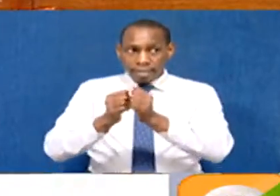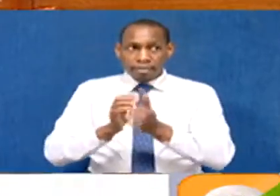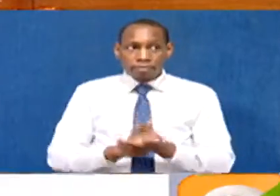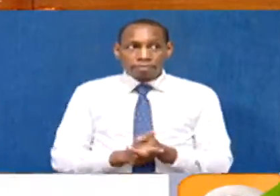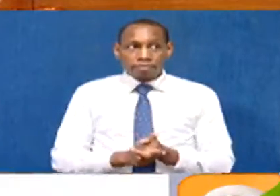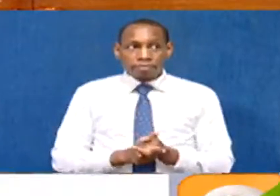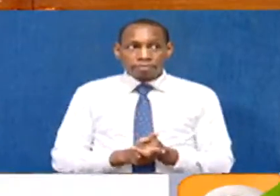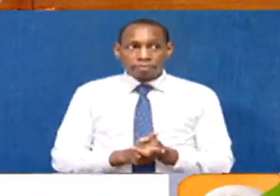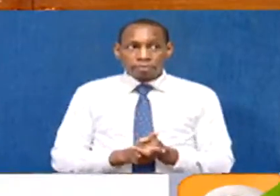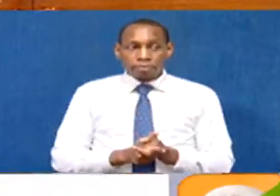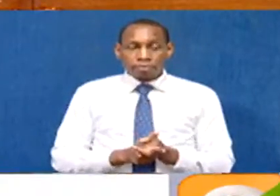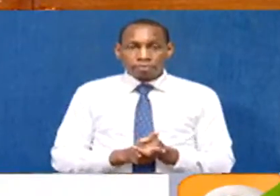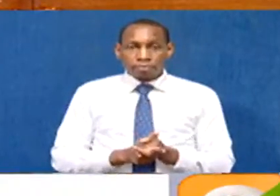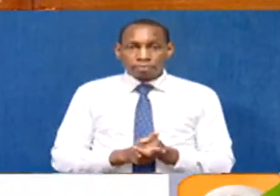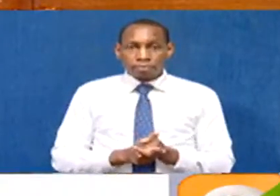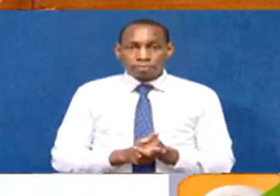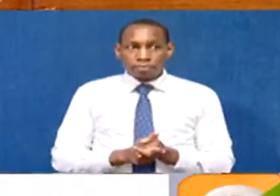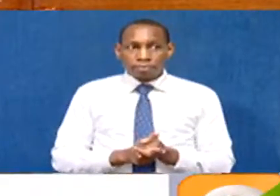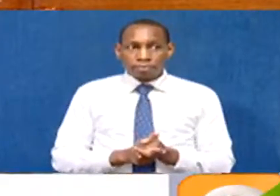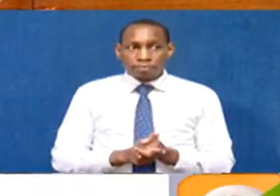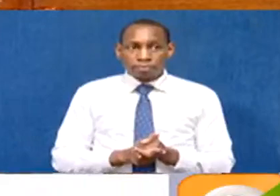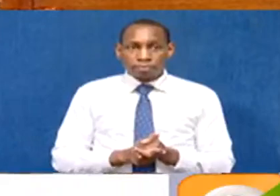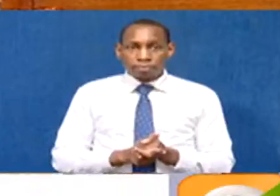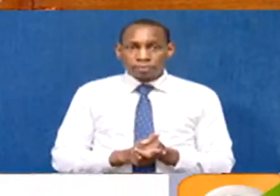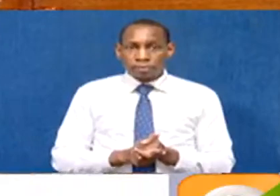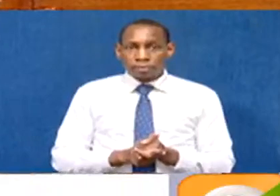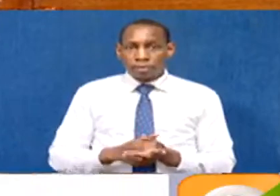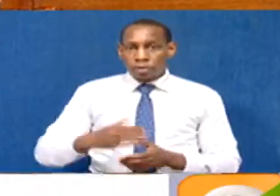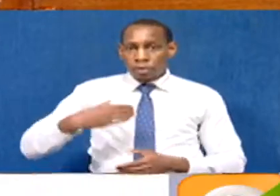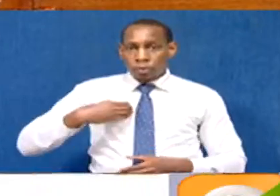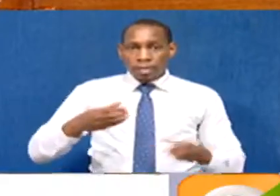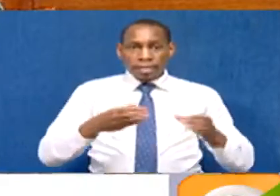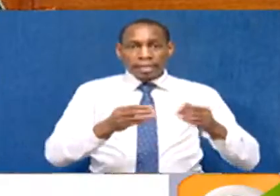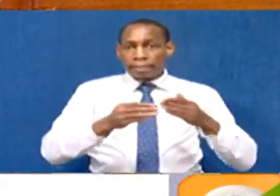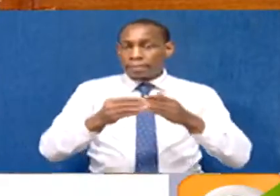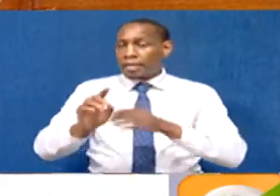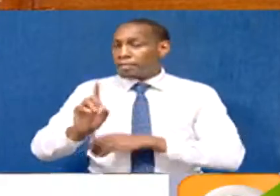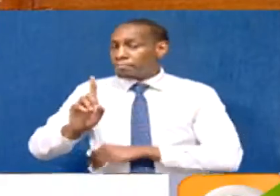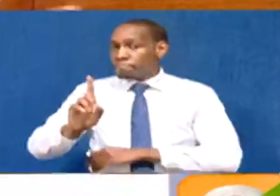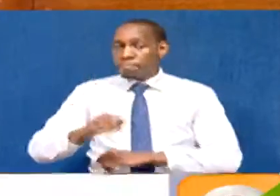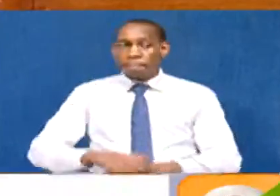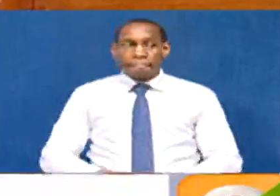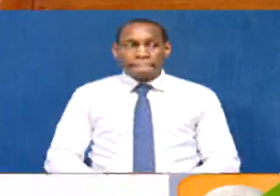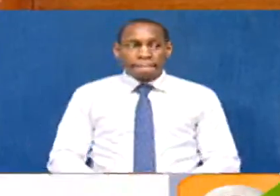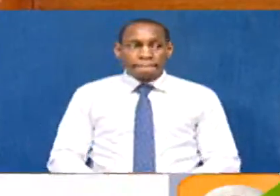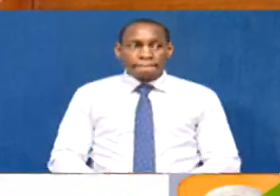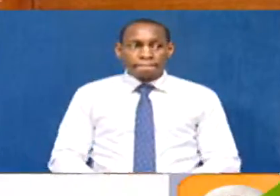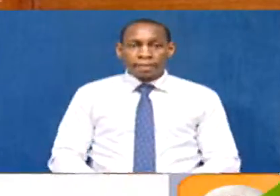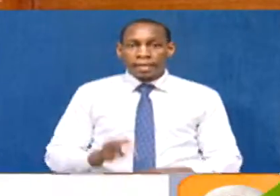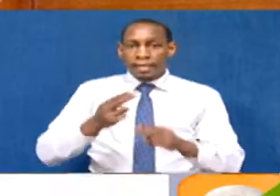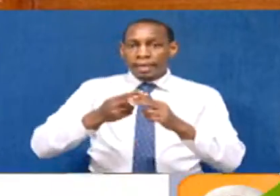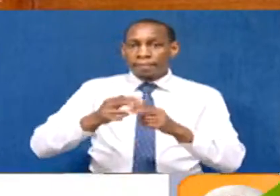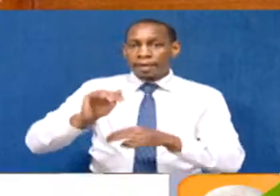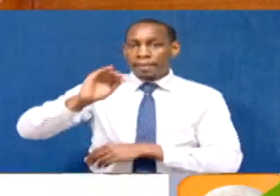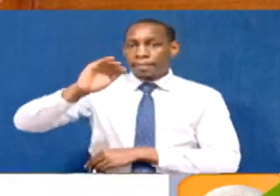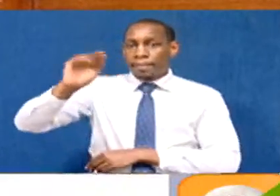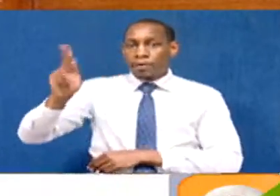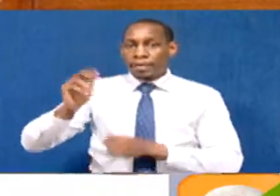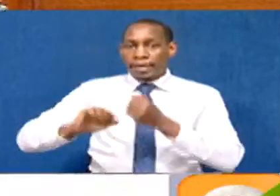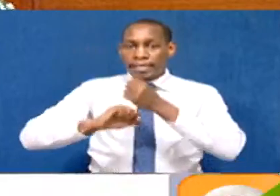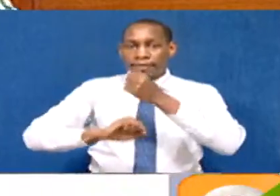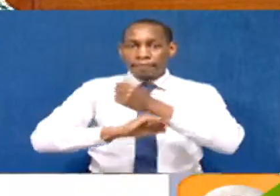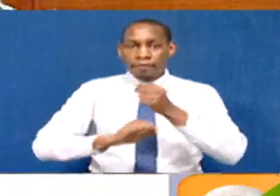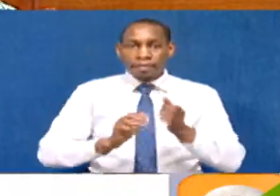by those multi-billionaire clubs and whatever, about Kenya Foundation.